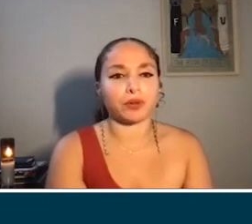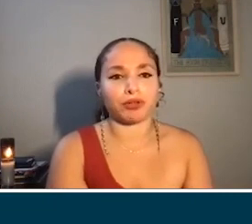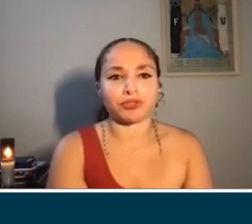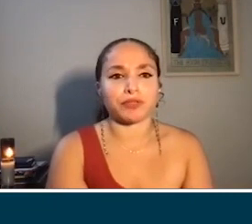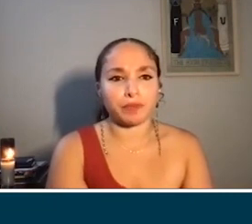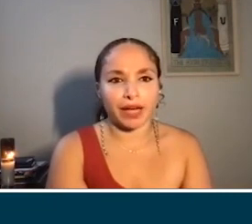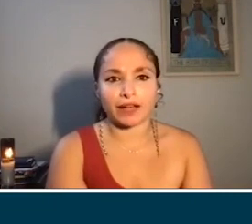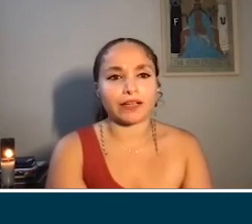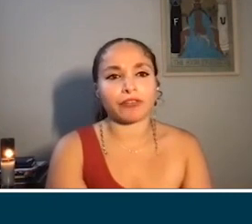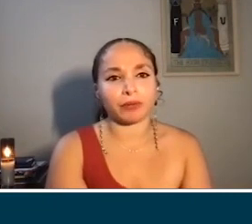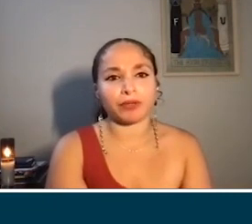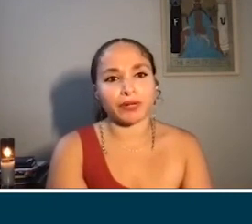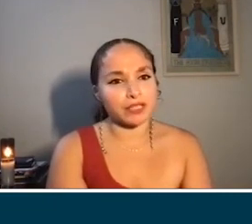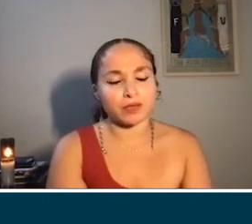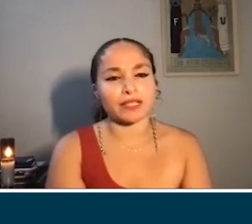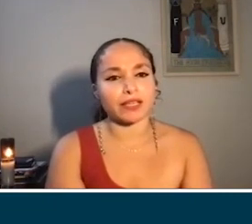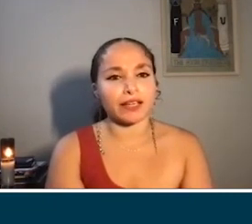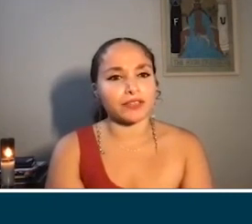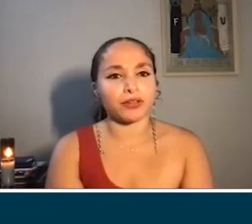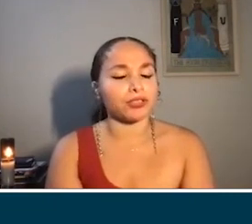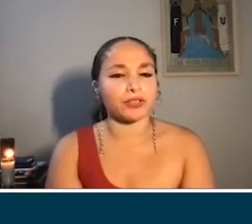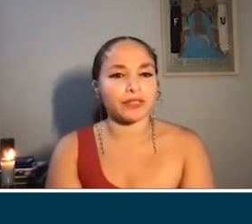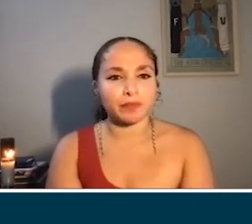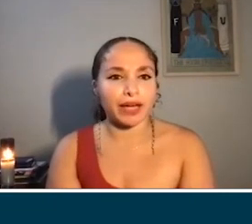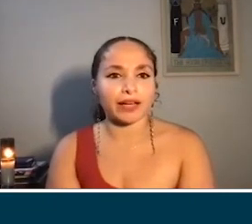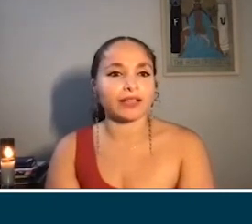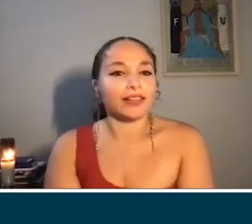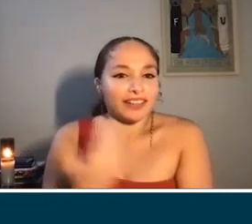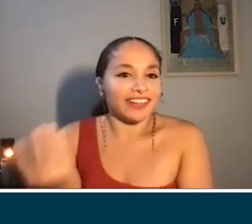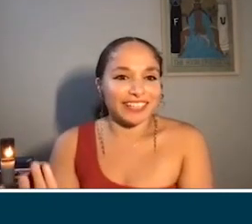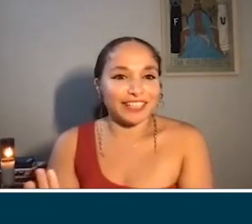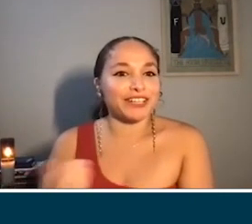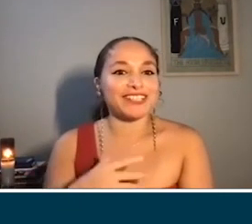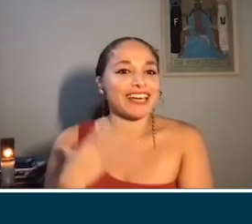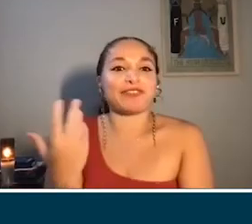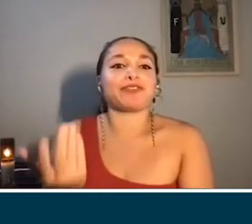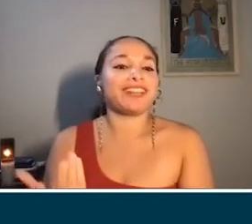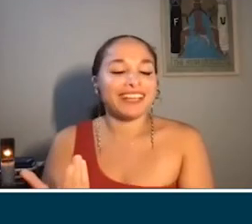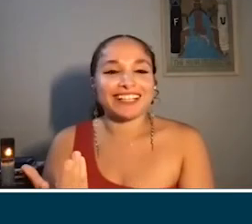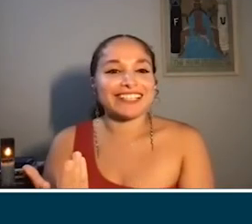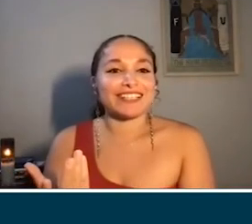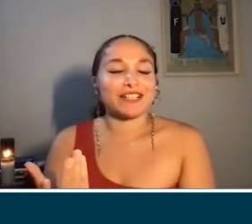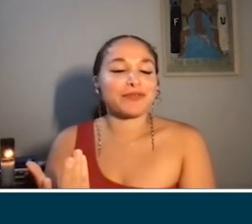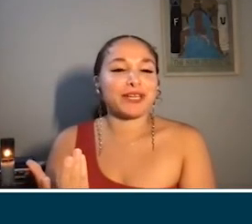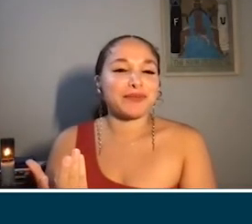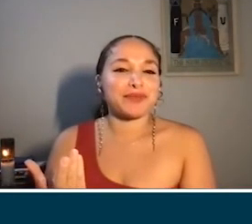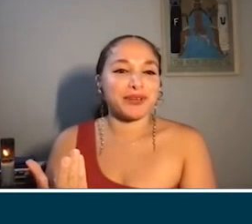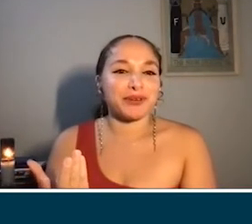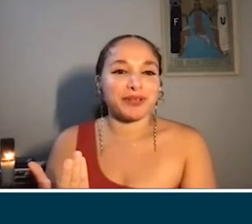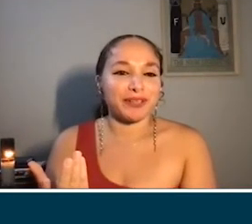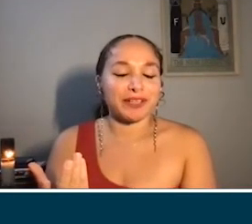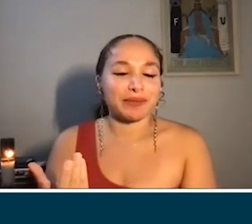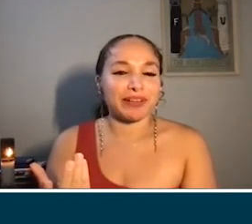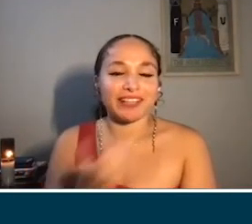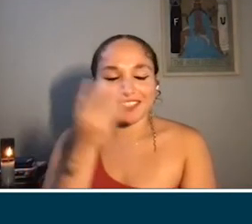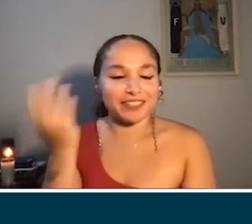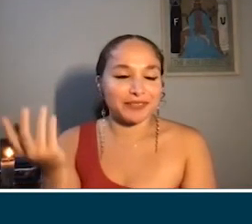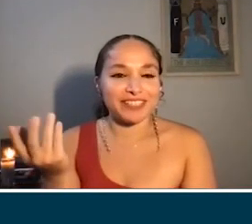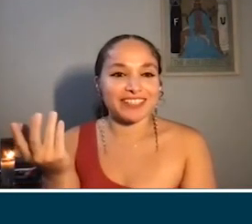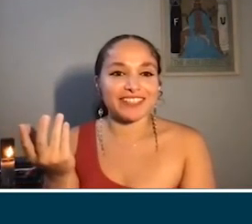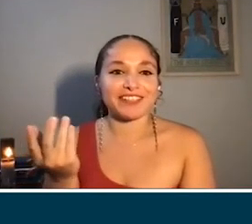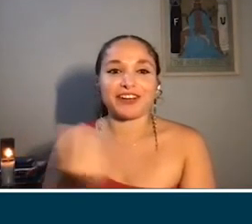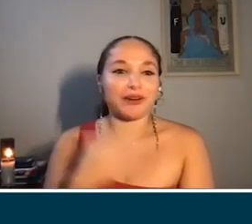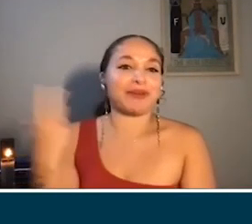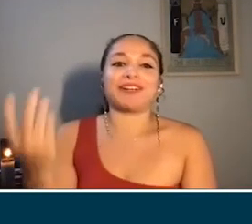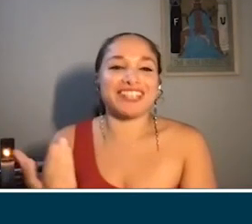replicate the exact same thing and just be like, cancel culture is bad and everyone who participates in cancel culture is bad. Like, you know, it's kind of, it's